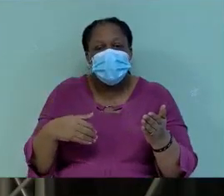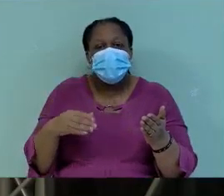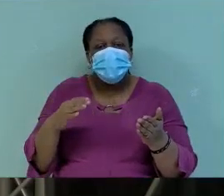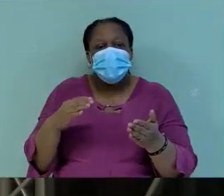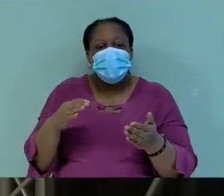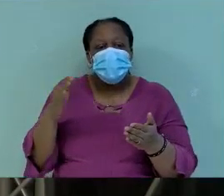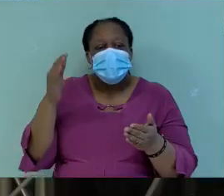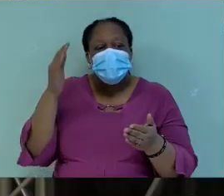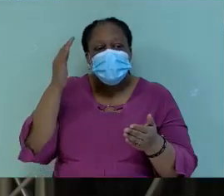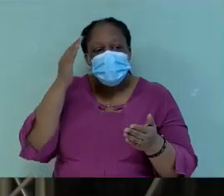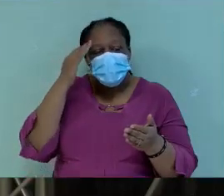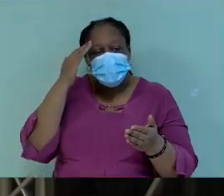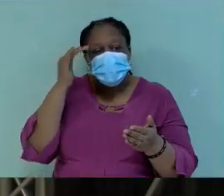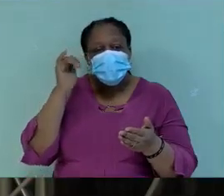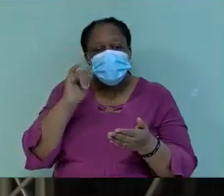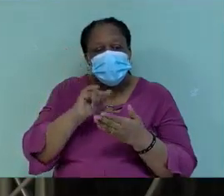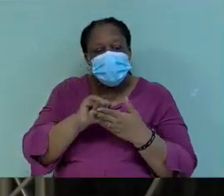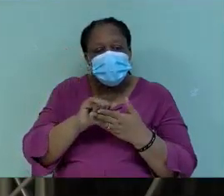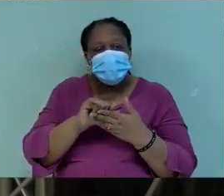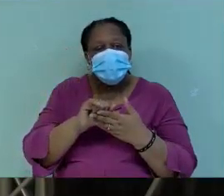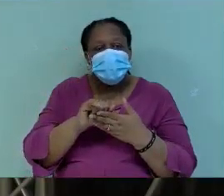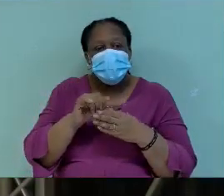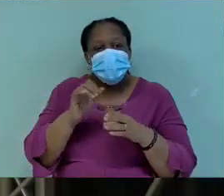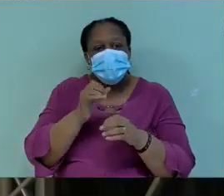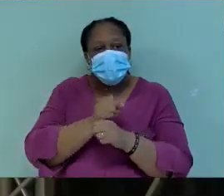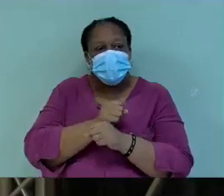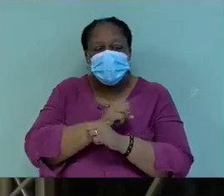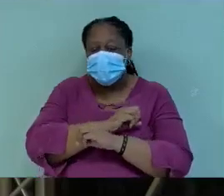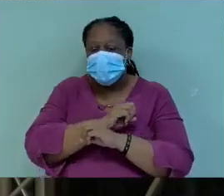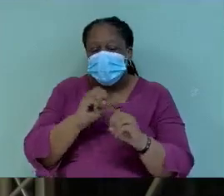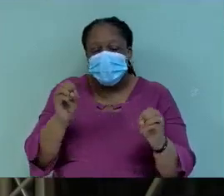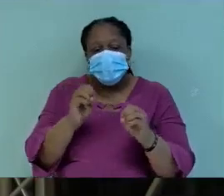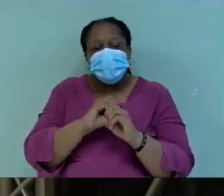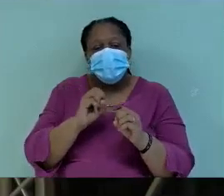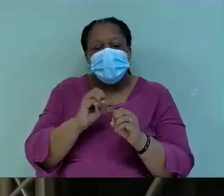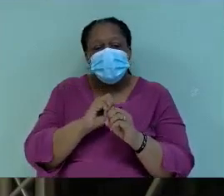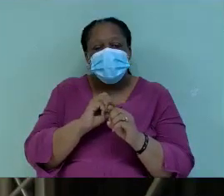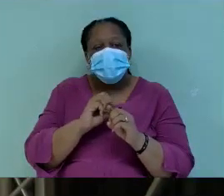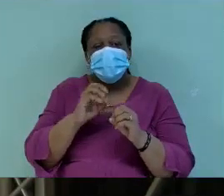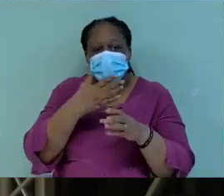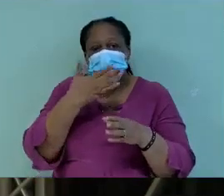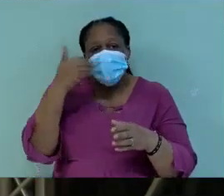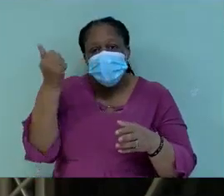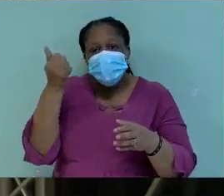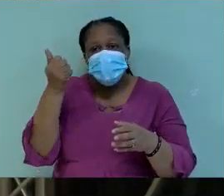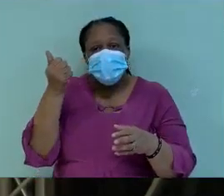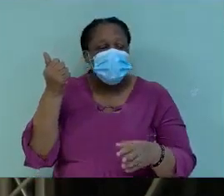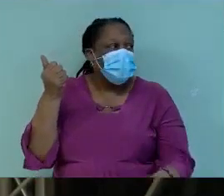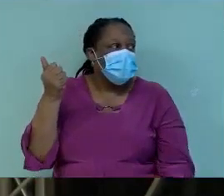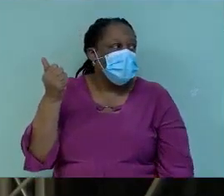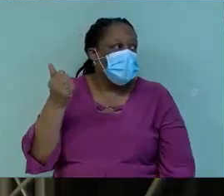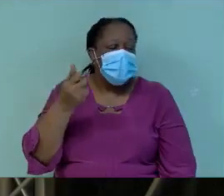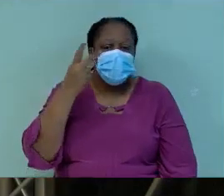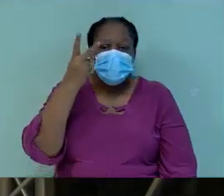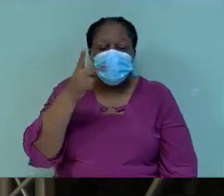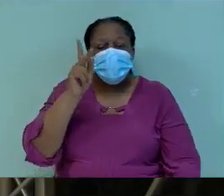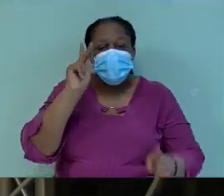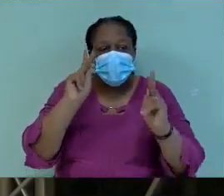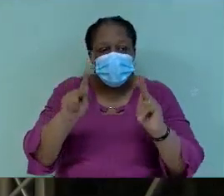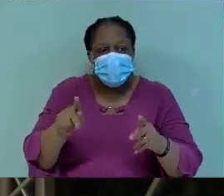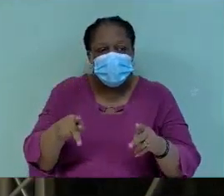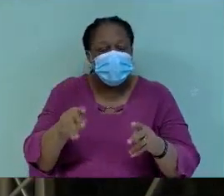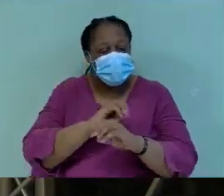we got their recovery tests back negative. So in other words, these two individuals